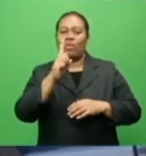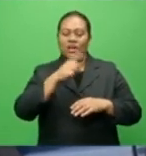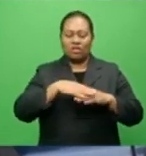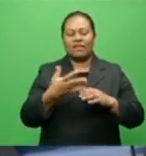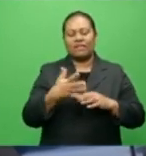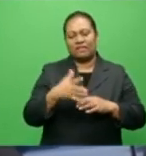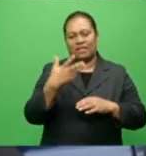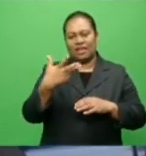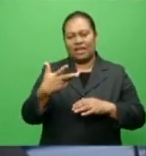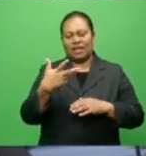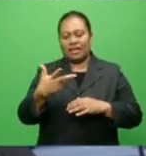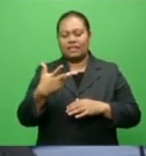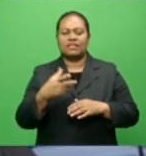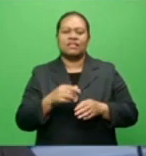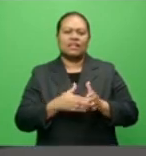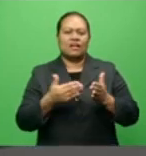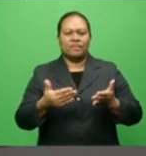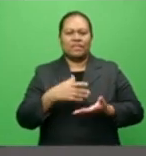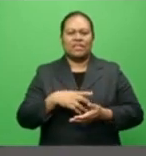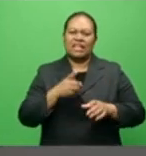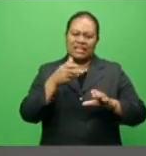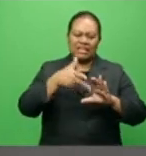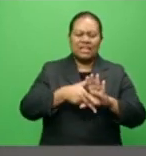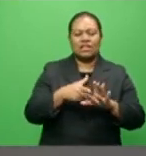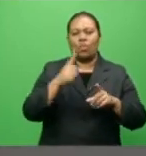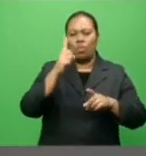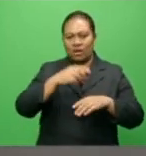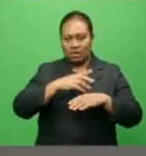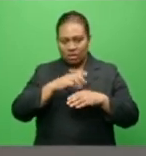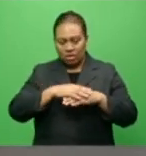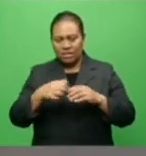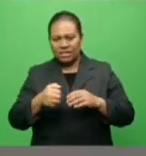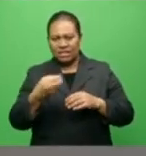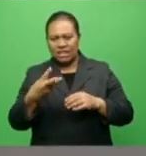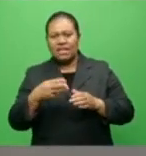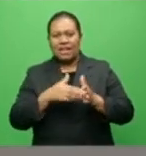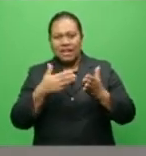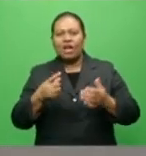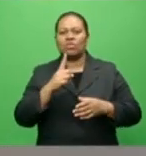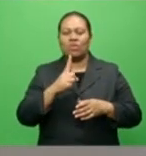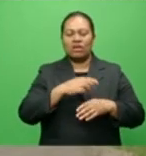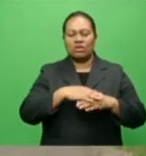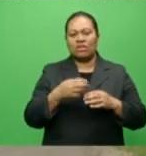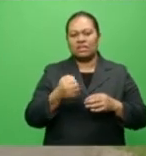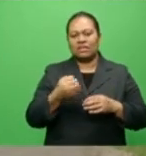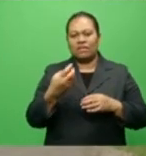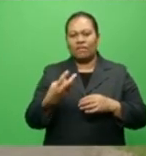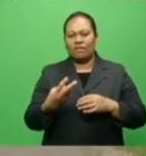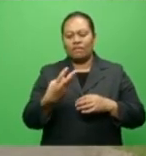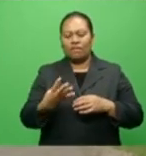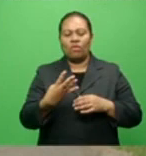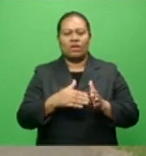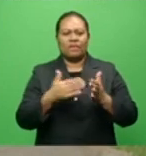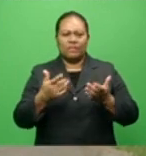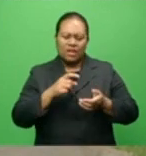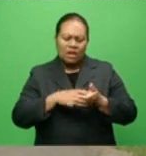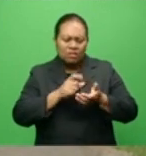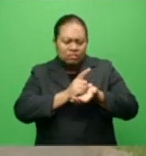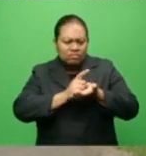to $1.95 per litre, as it will allow them to save a few cents. Yeah, it will help us. The price will go down, it will